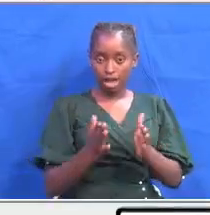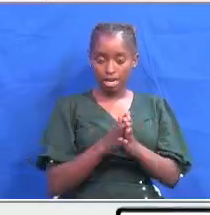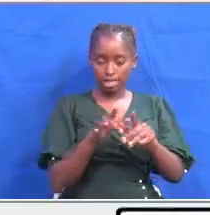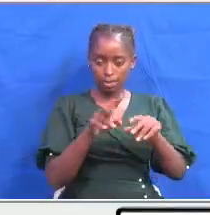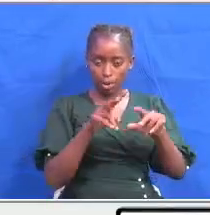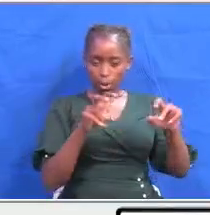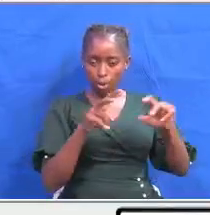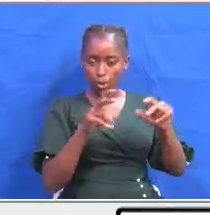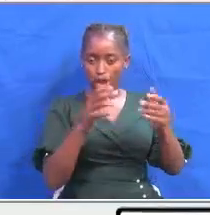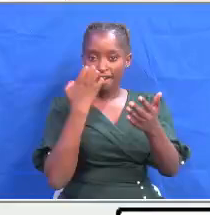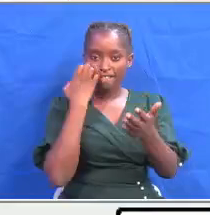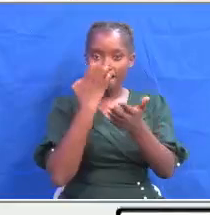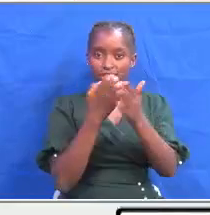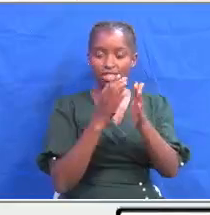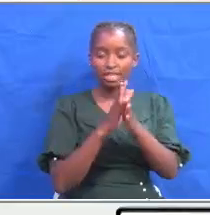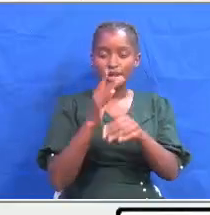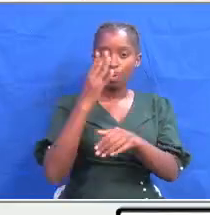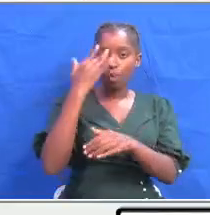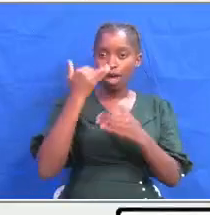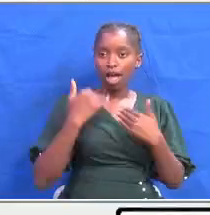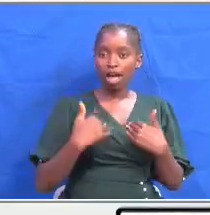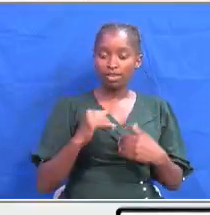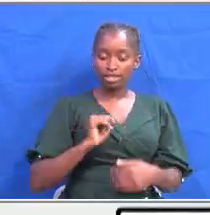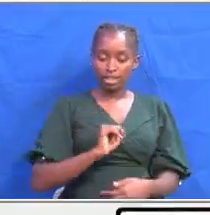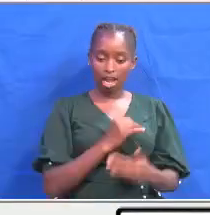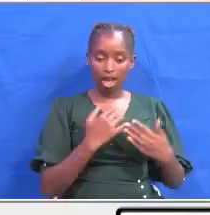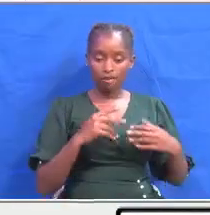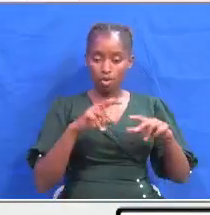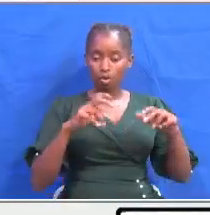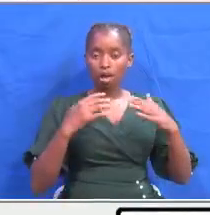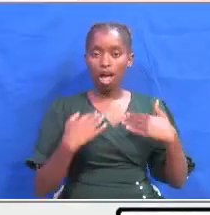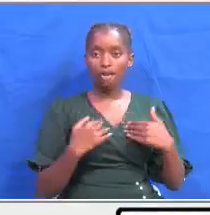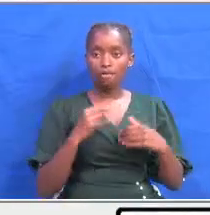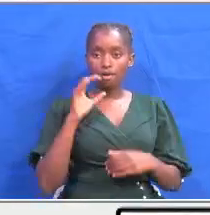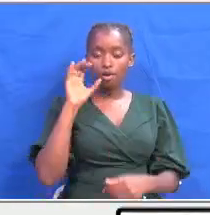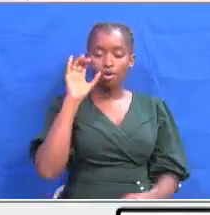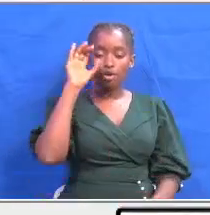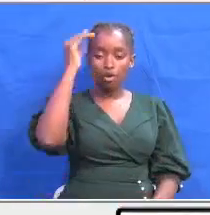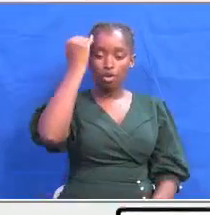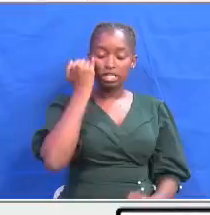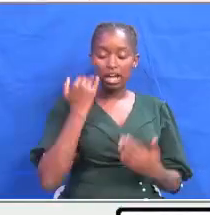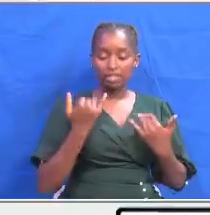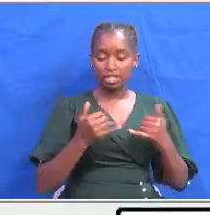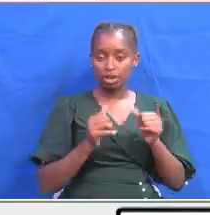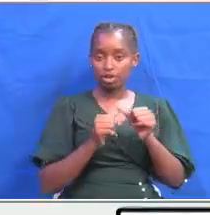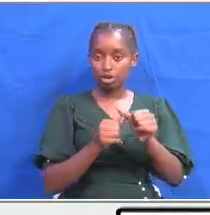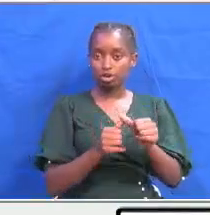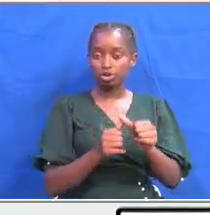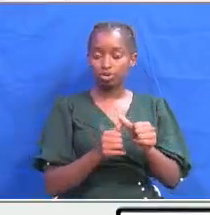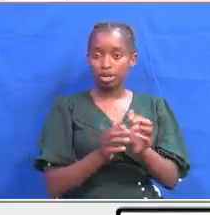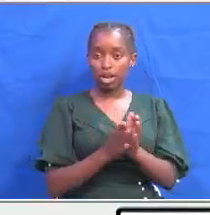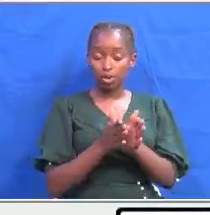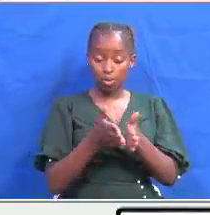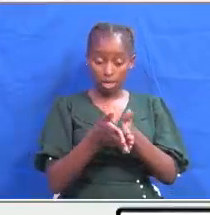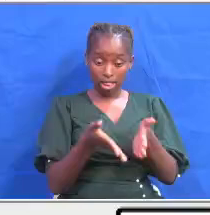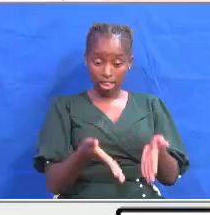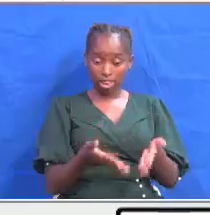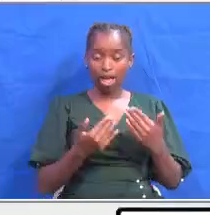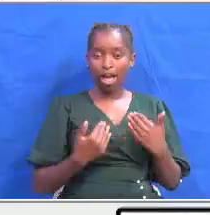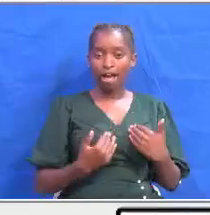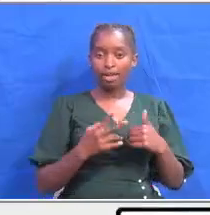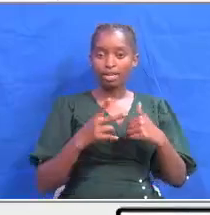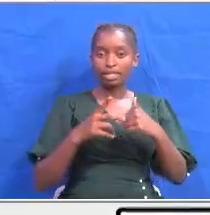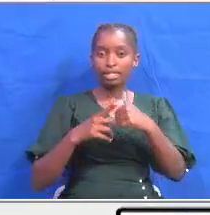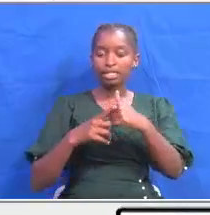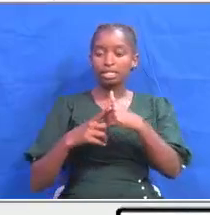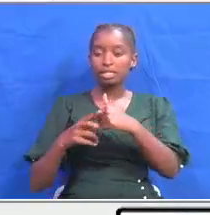day, the Senate, which sits as a court, relies on evidence. Yes. And in this one, you know, the 67 senators will poke